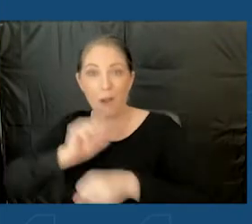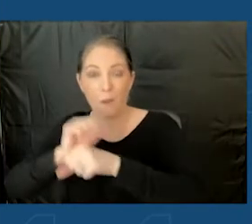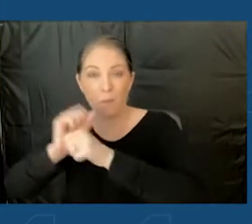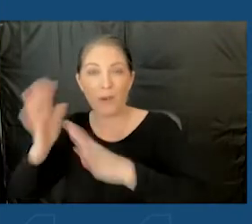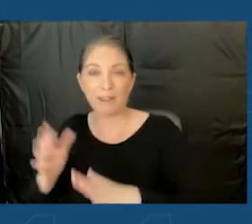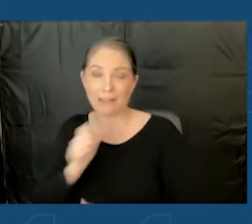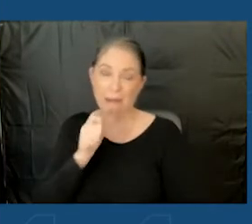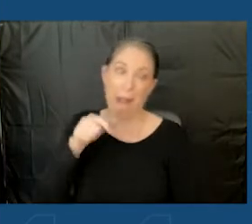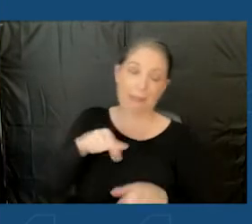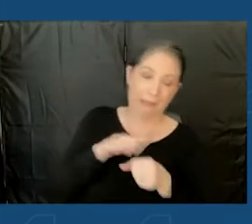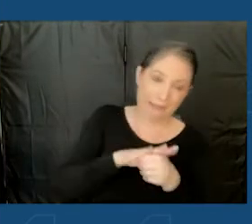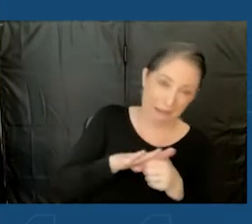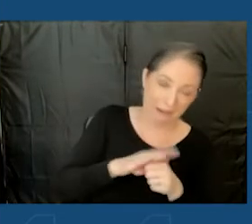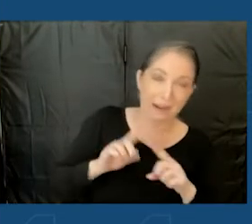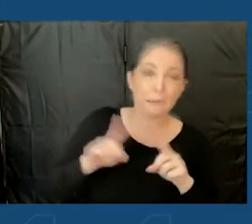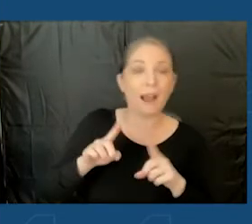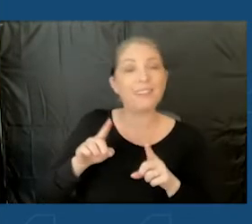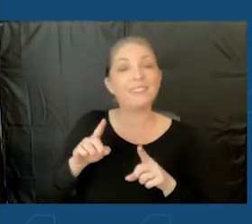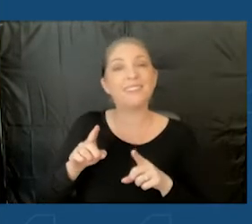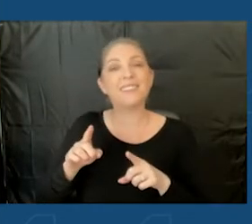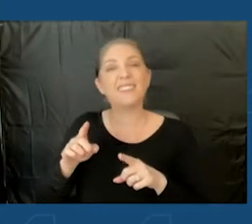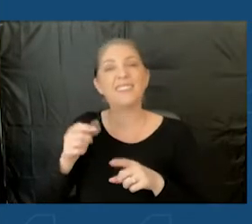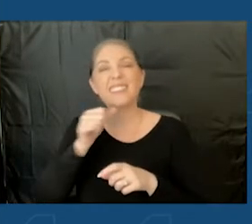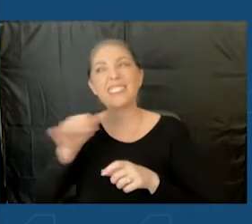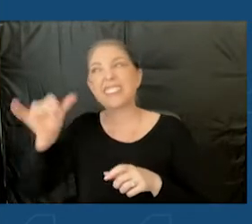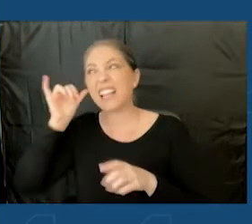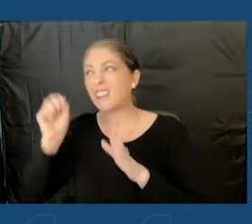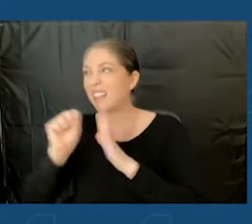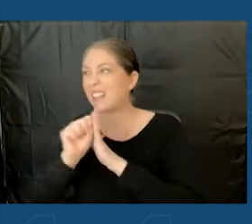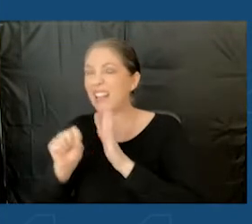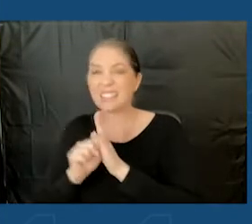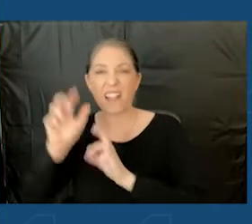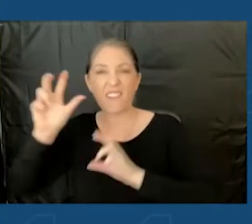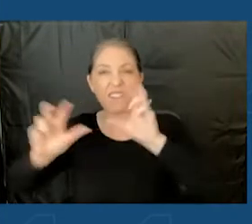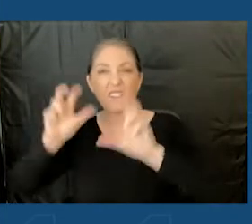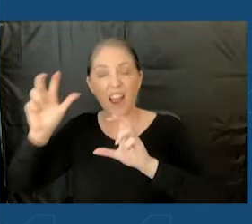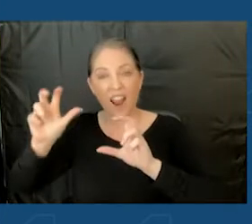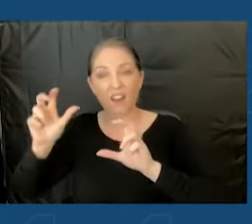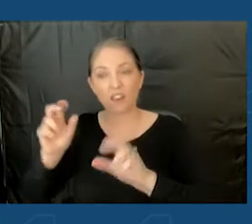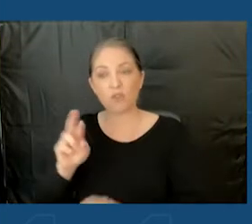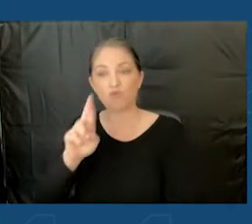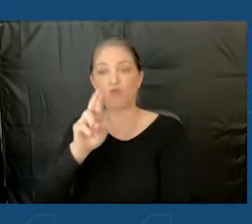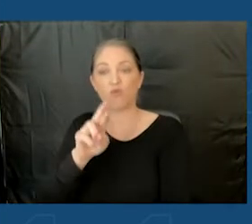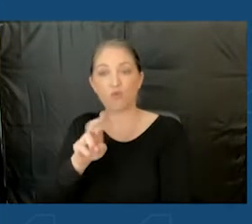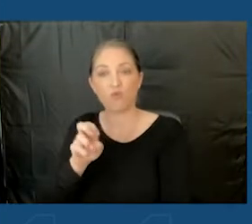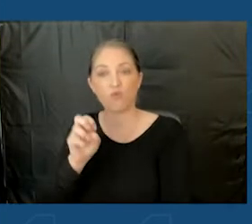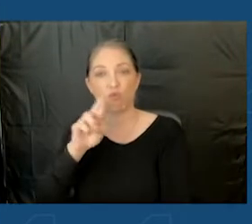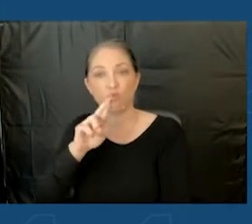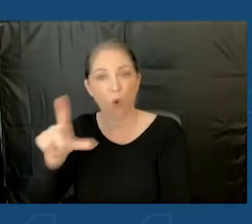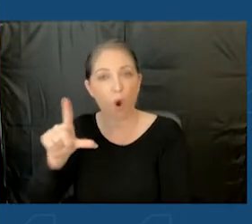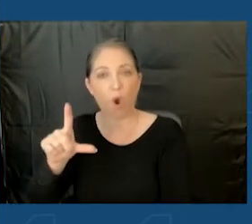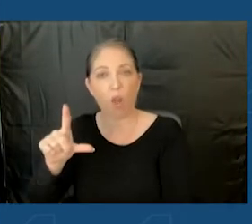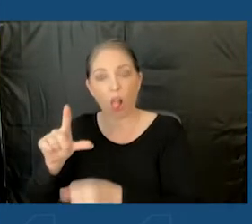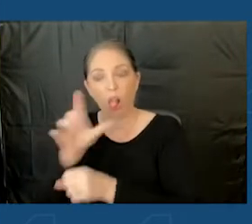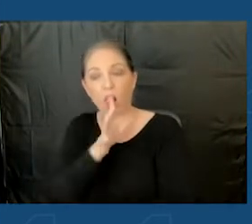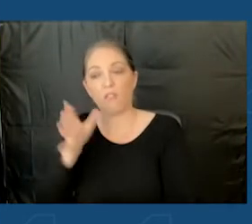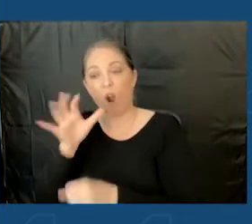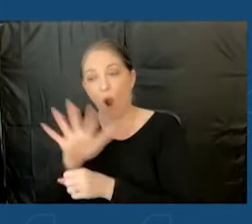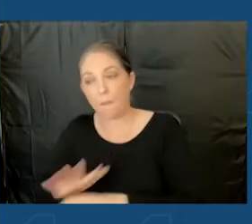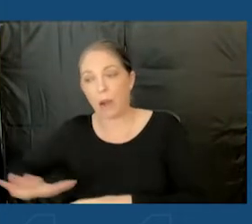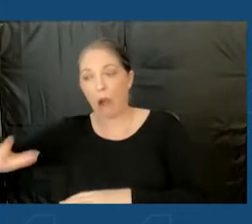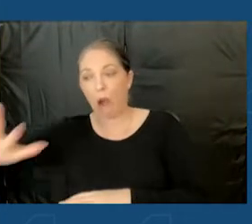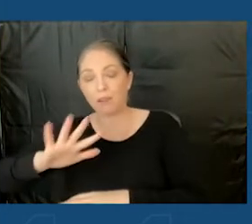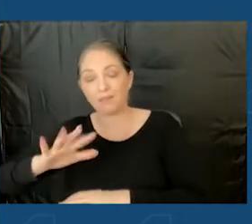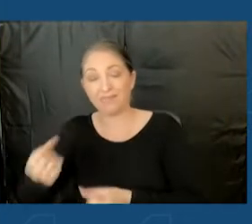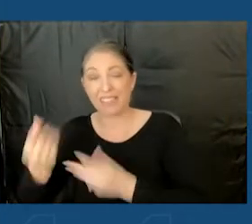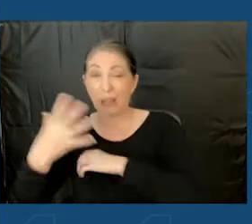senator was just at the state fair yesterday. I was there last week. There's a very rural part of our state. There's a lot of poverty, but especially